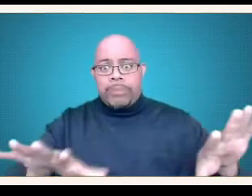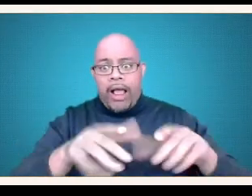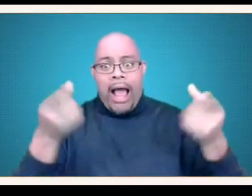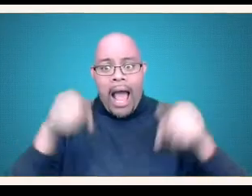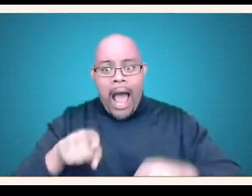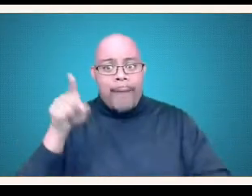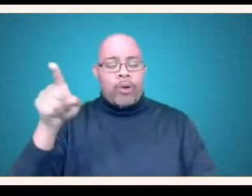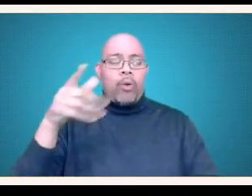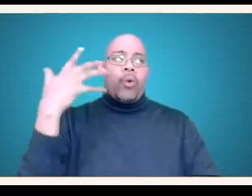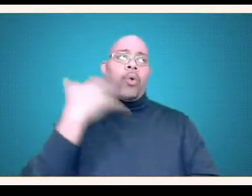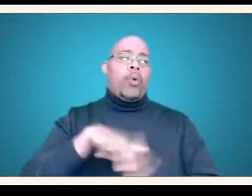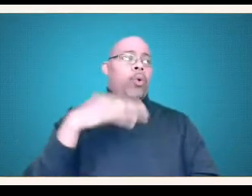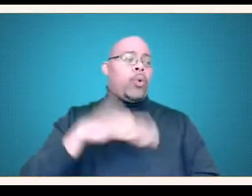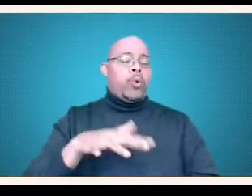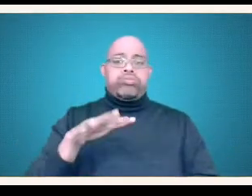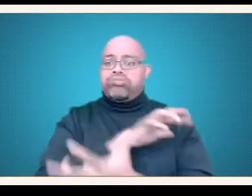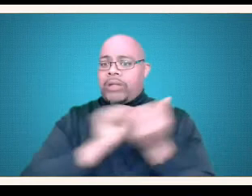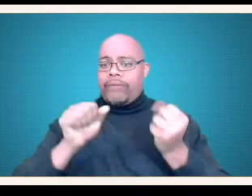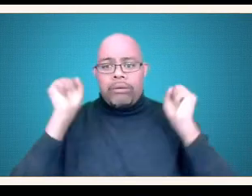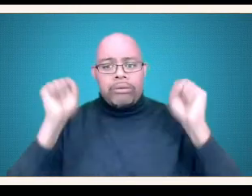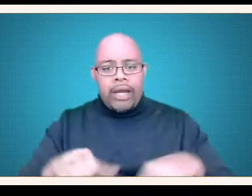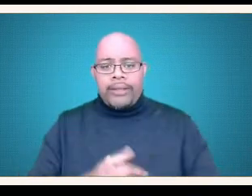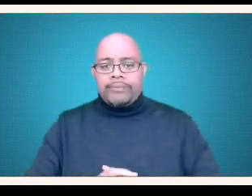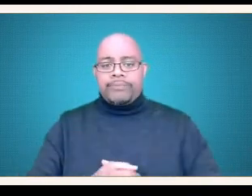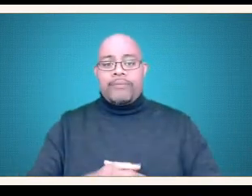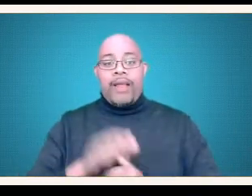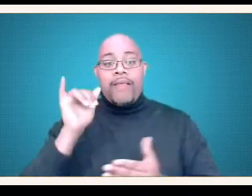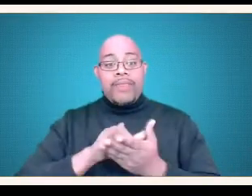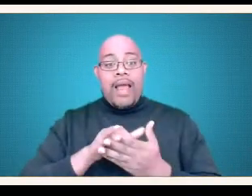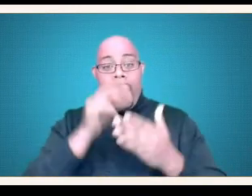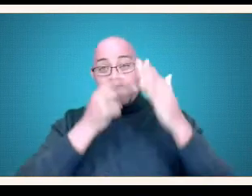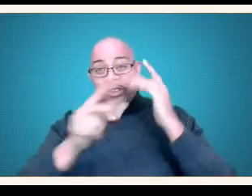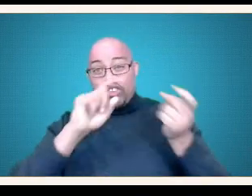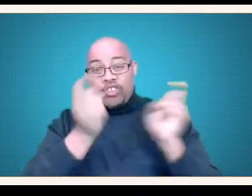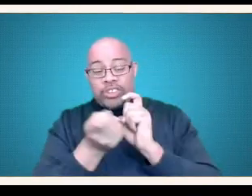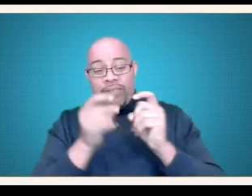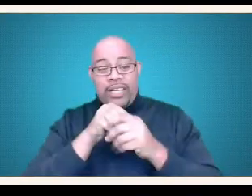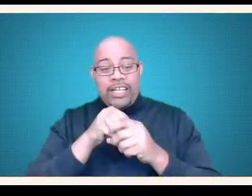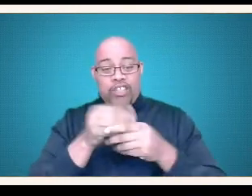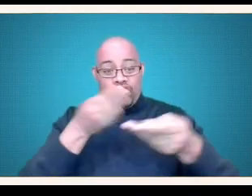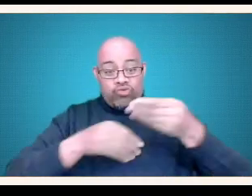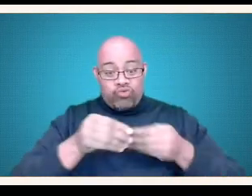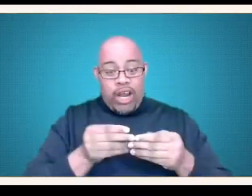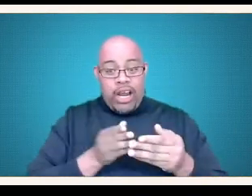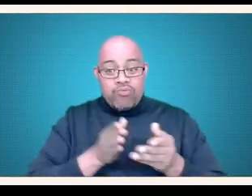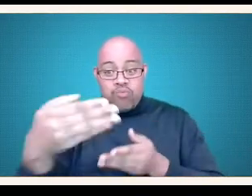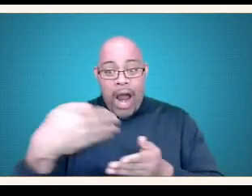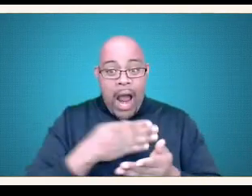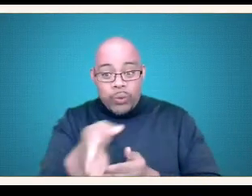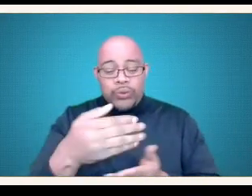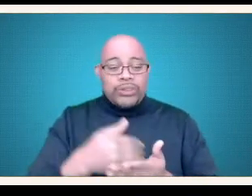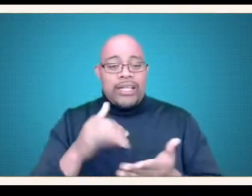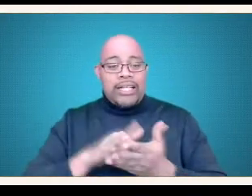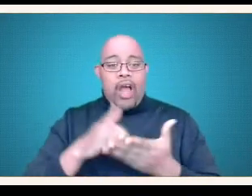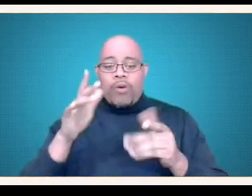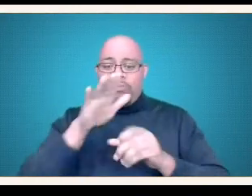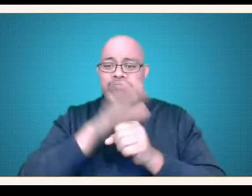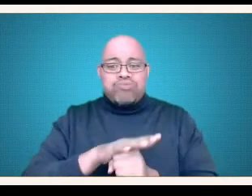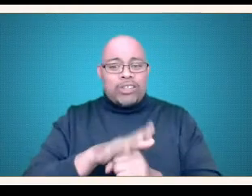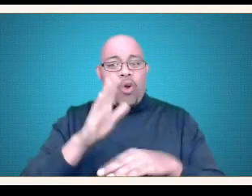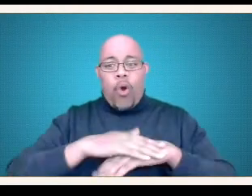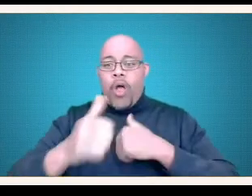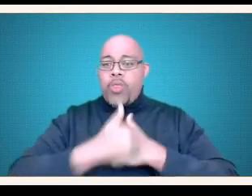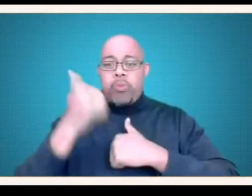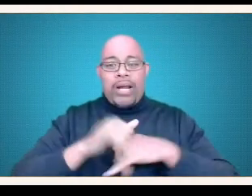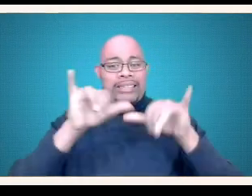an oil spill happening up there is just so devastating. And these projected shifts in trade also imply substantial pressure on an